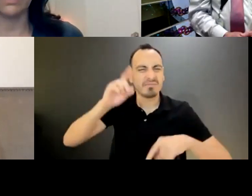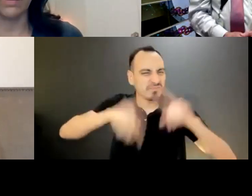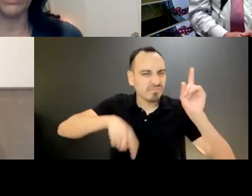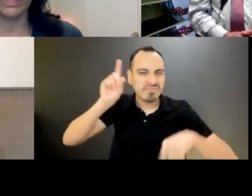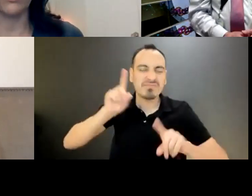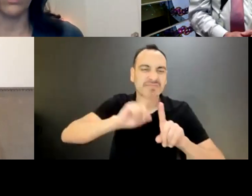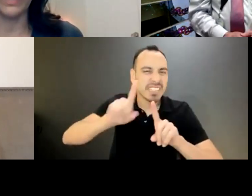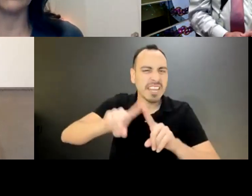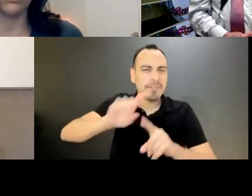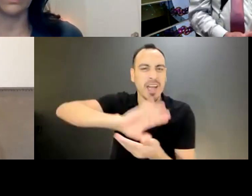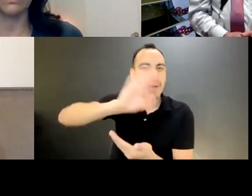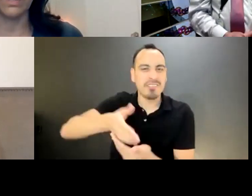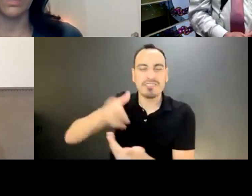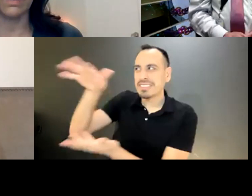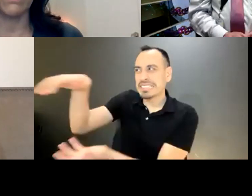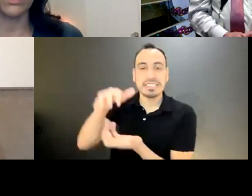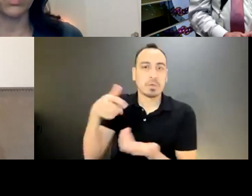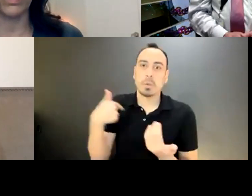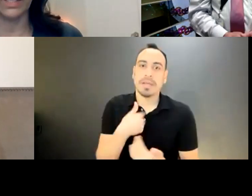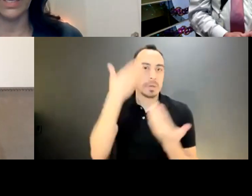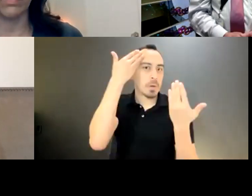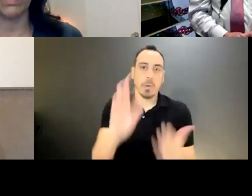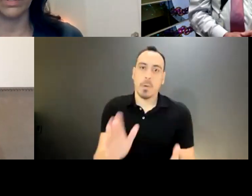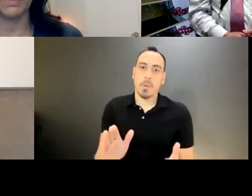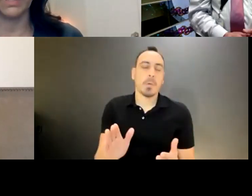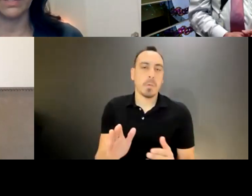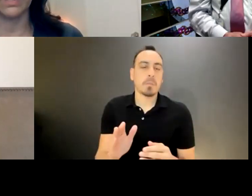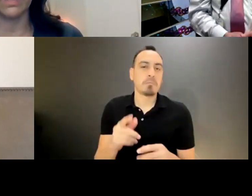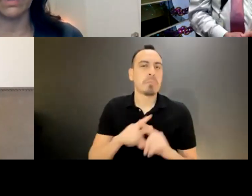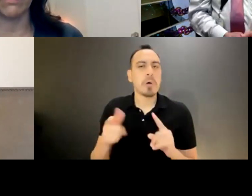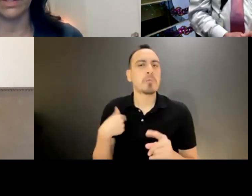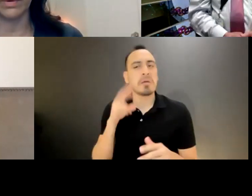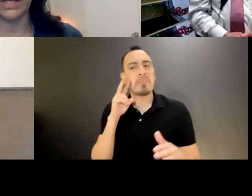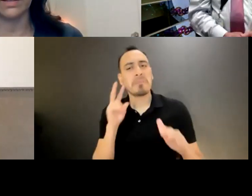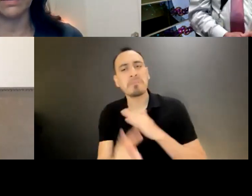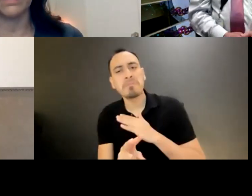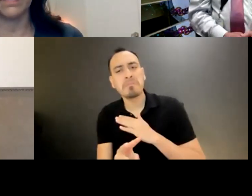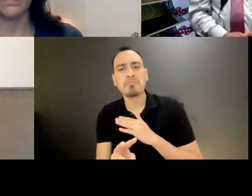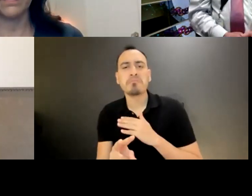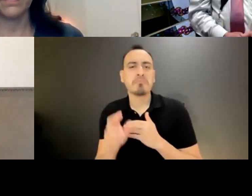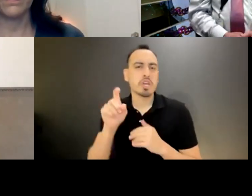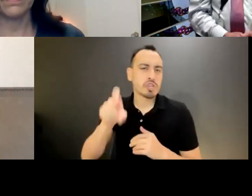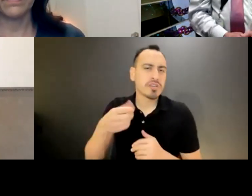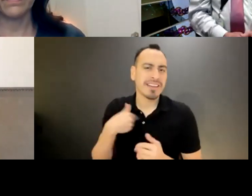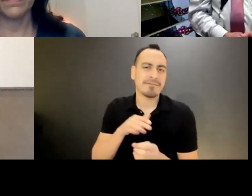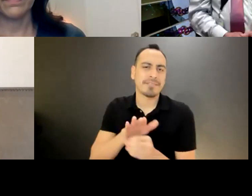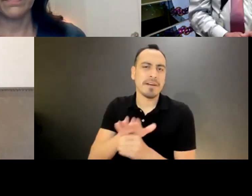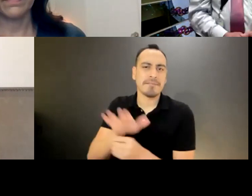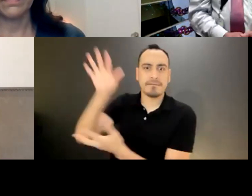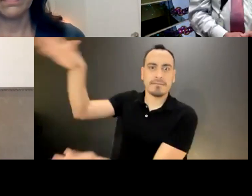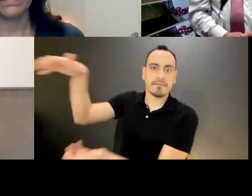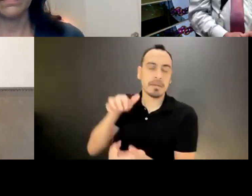days ahead of time. We really know week to week, just 1 week ahead of what we're going to be getting the following week.